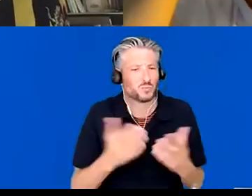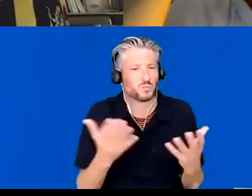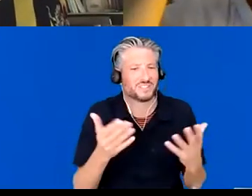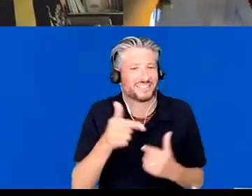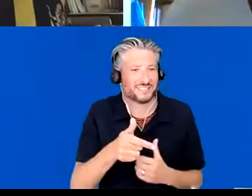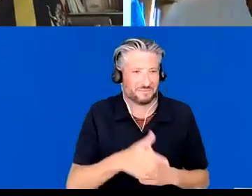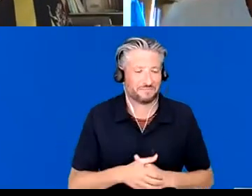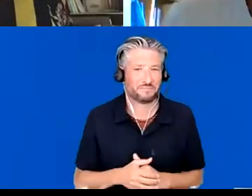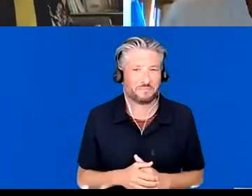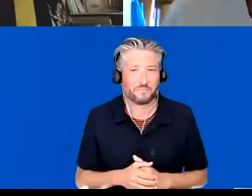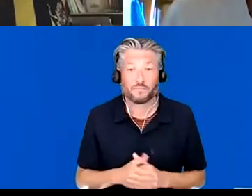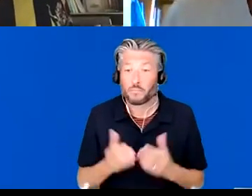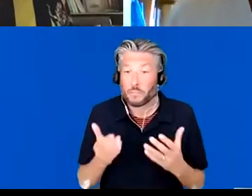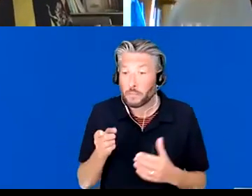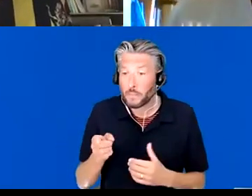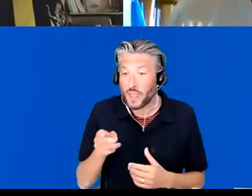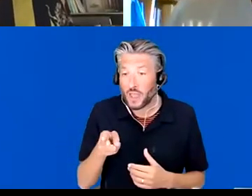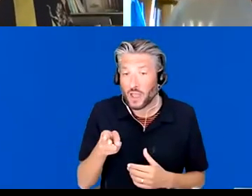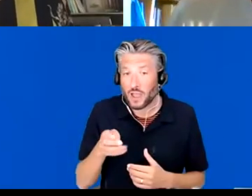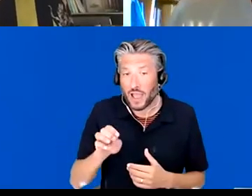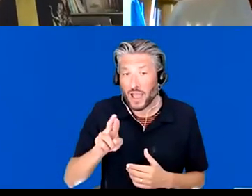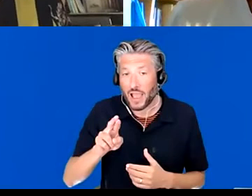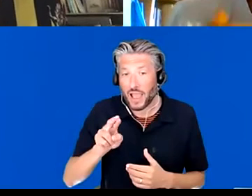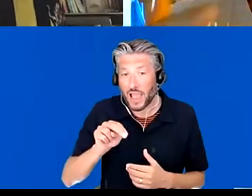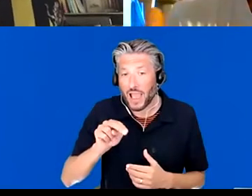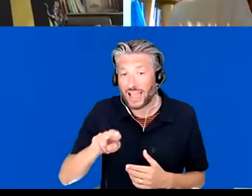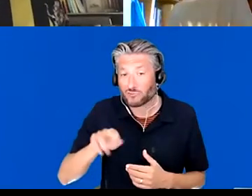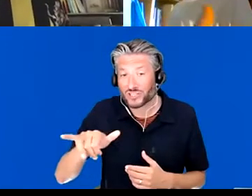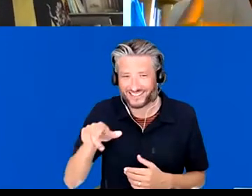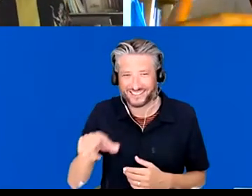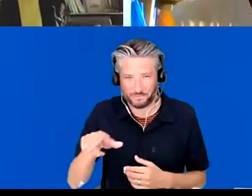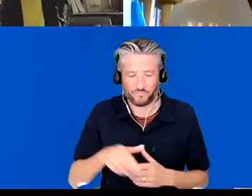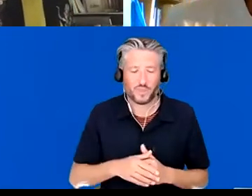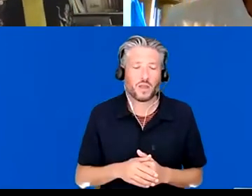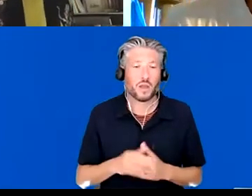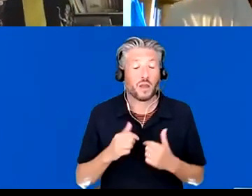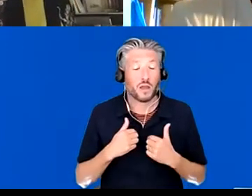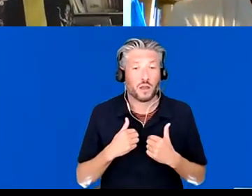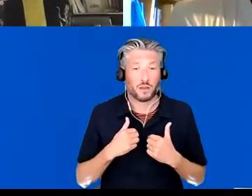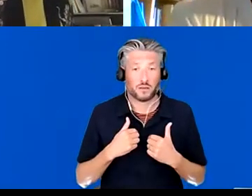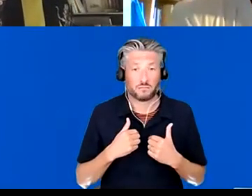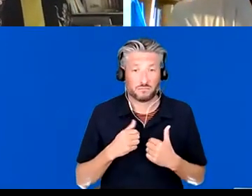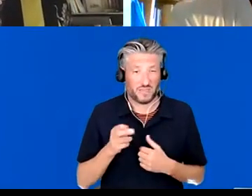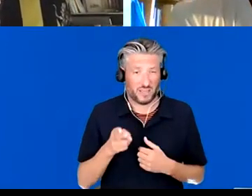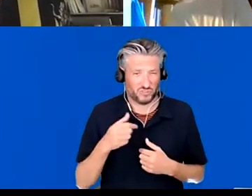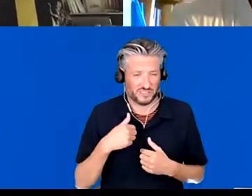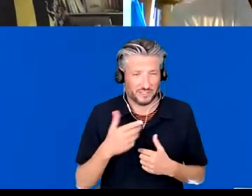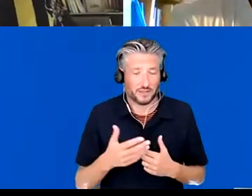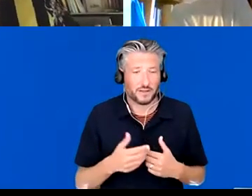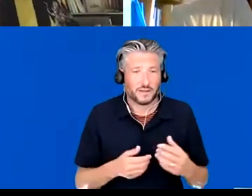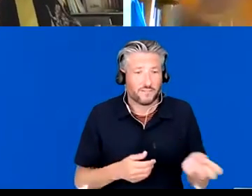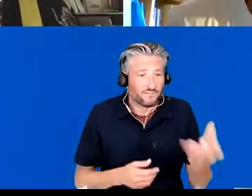Yeah, concerning feedback, I mean, I got the impression that lots of the feedback, when you look at it, you just realize that just people